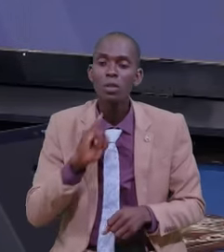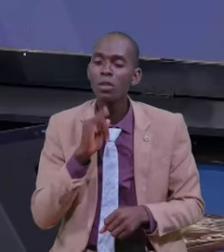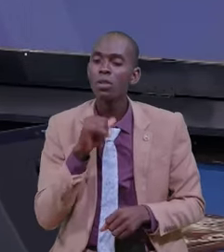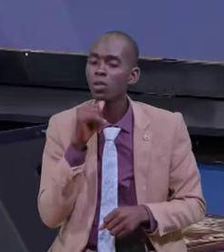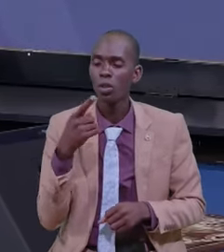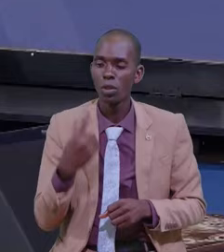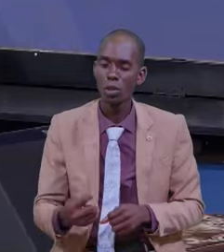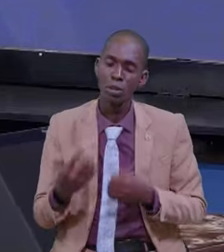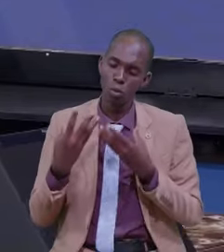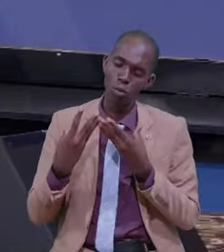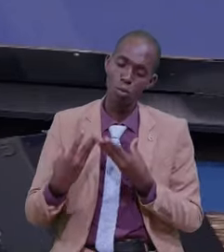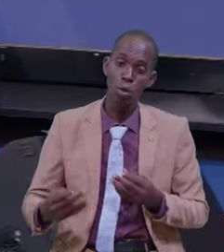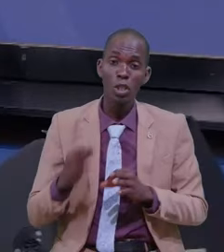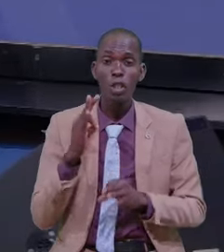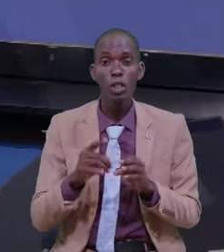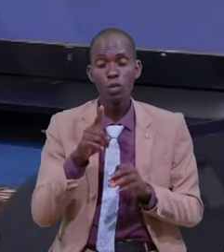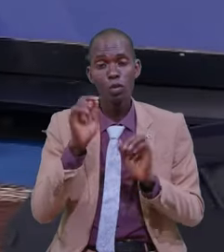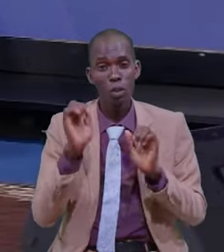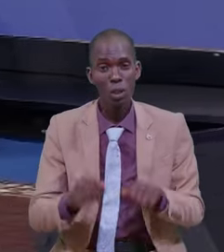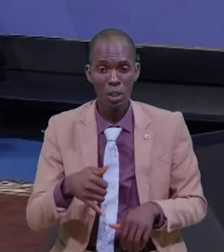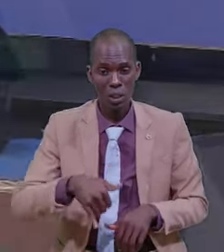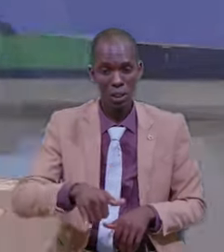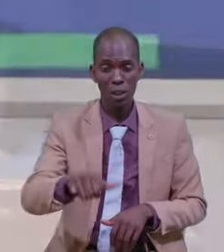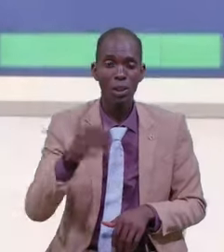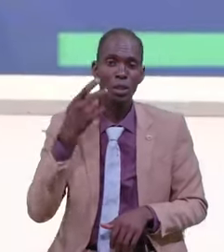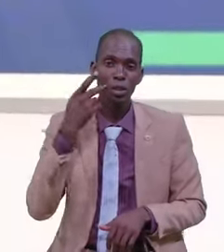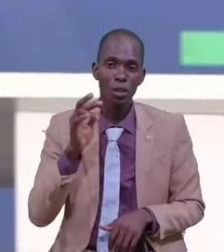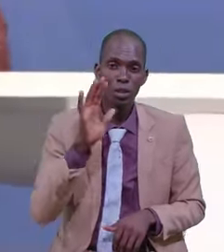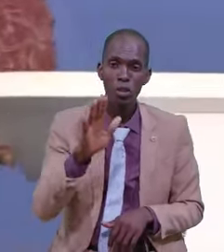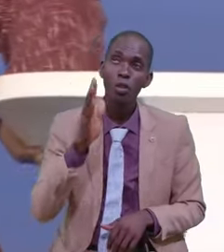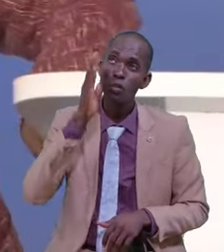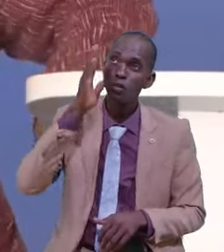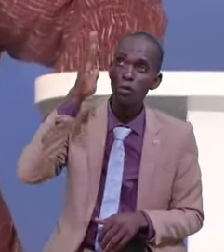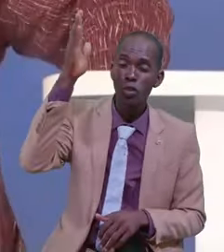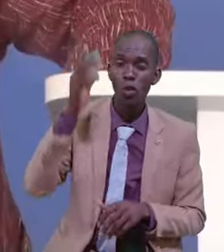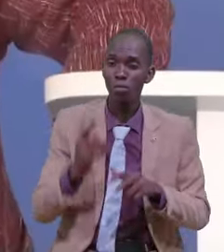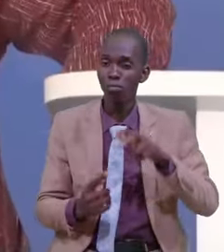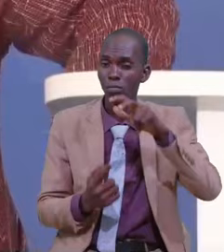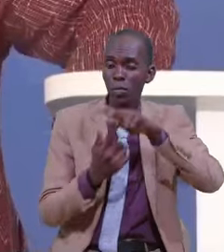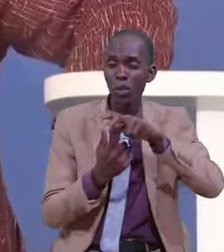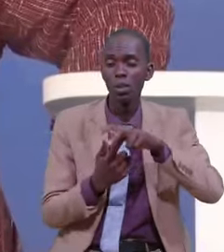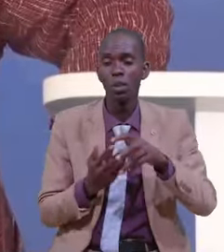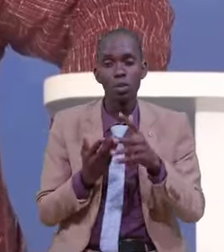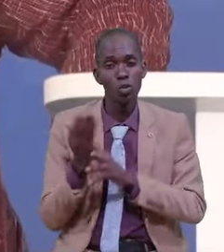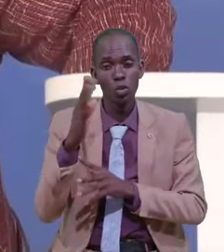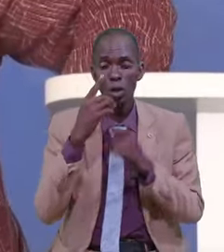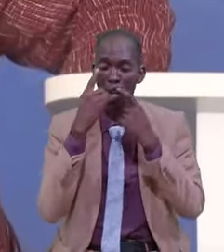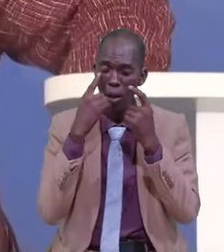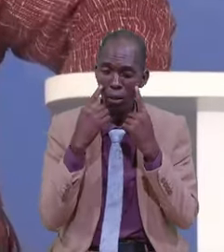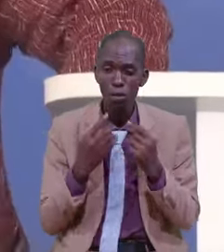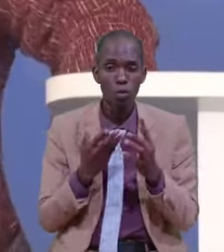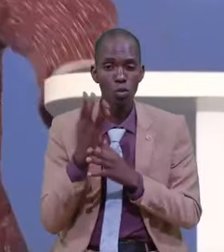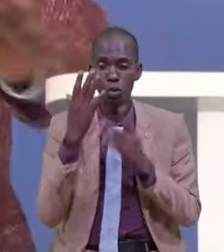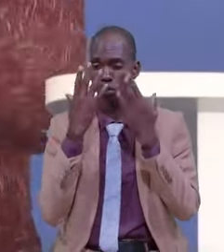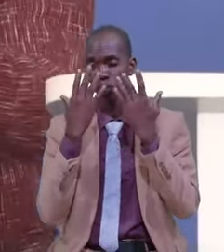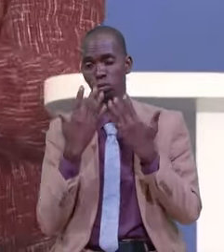can still see your future championship and destiny through those tears and through the sorrow and through